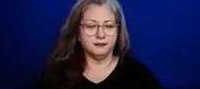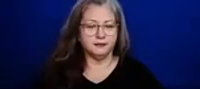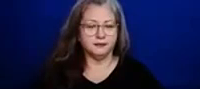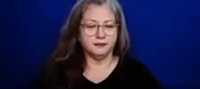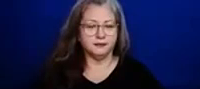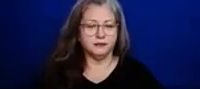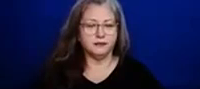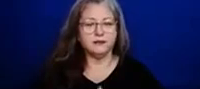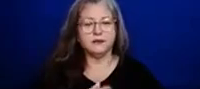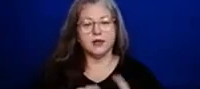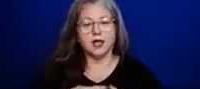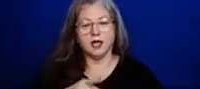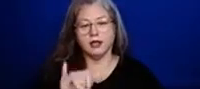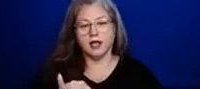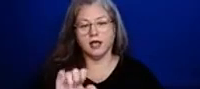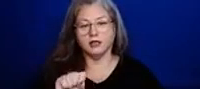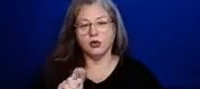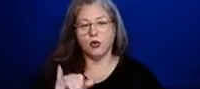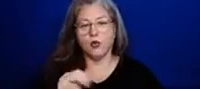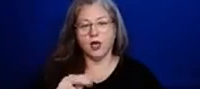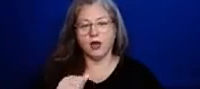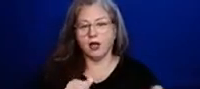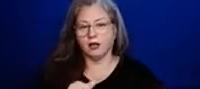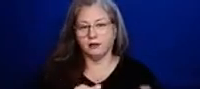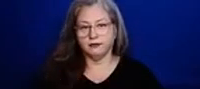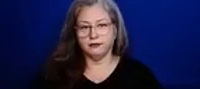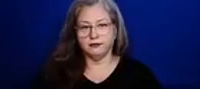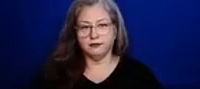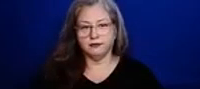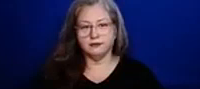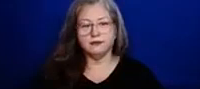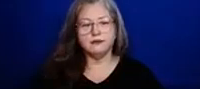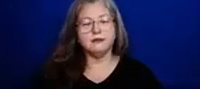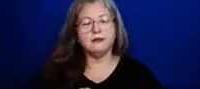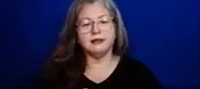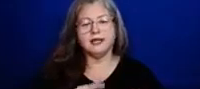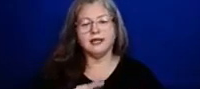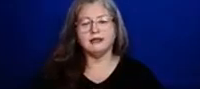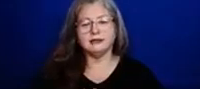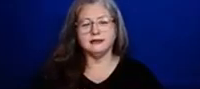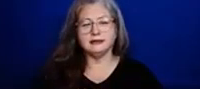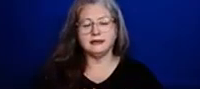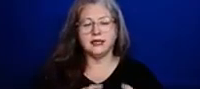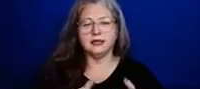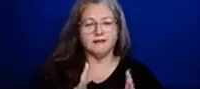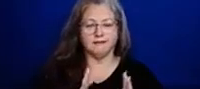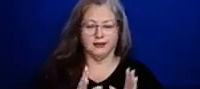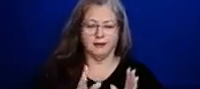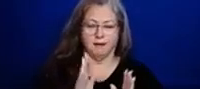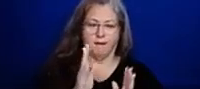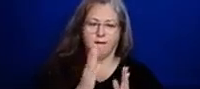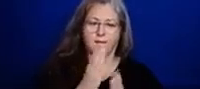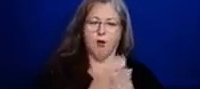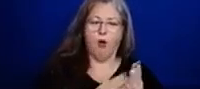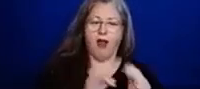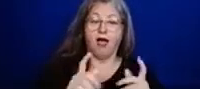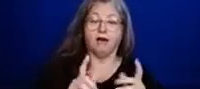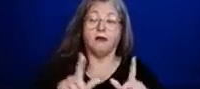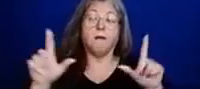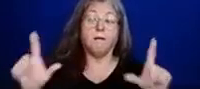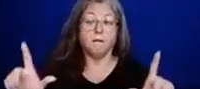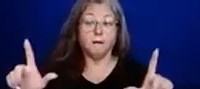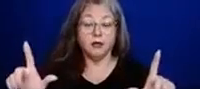What about the Sor Juana piece? The Sor Juana is a fragment of a bigger piece. And